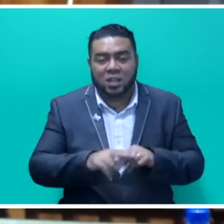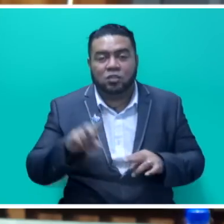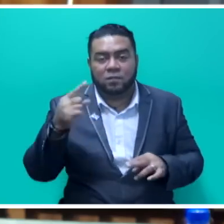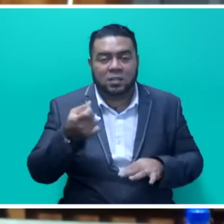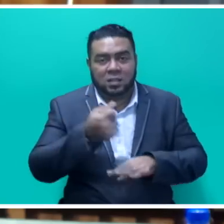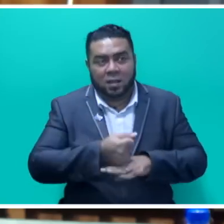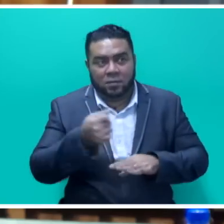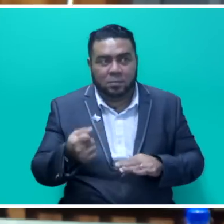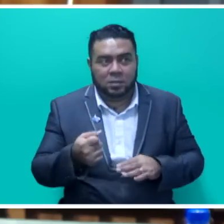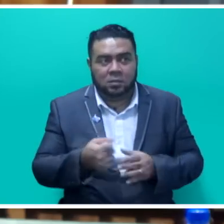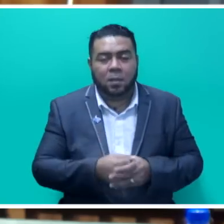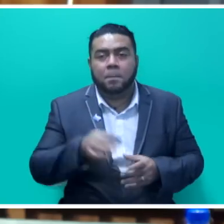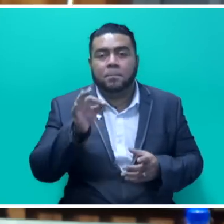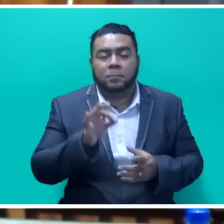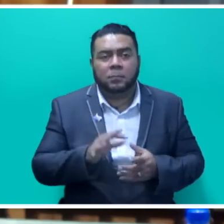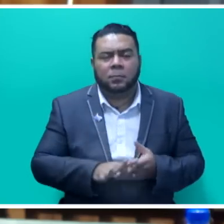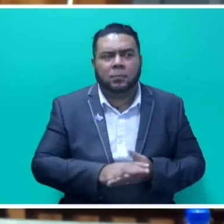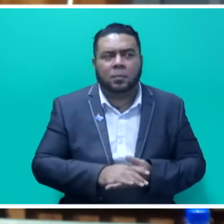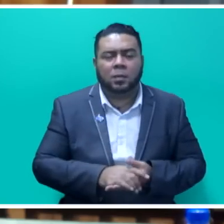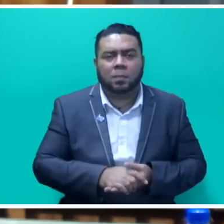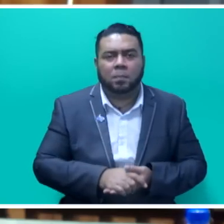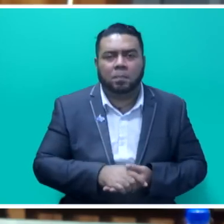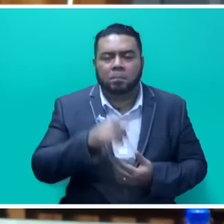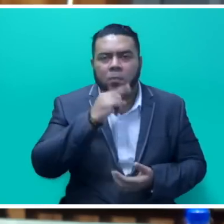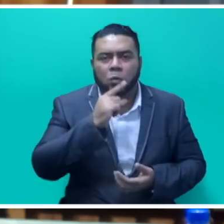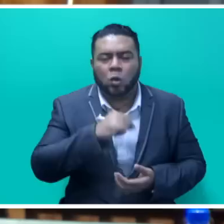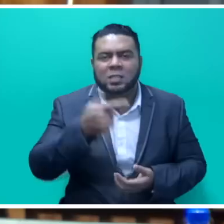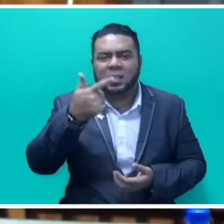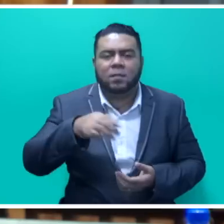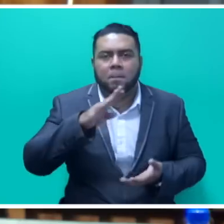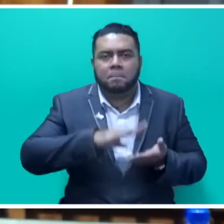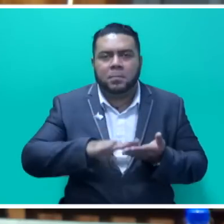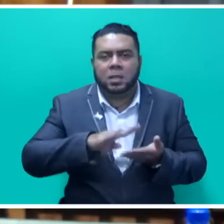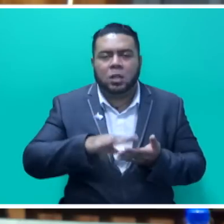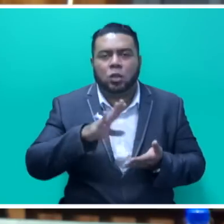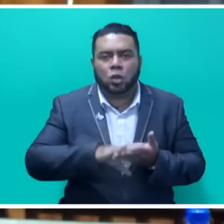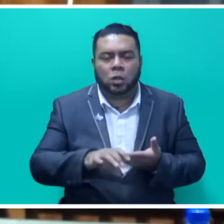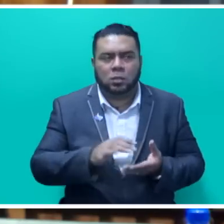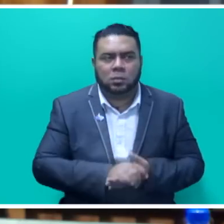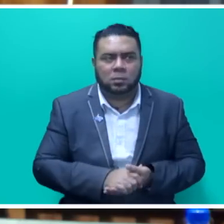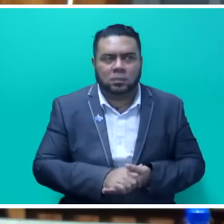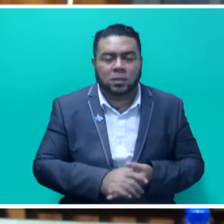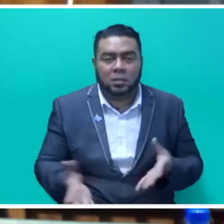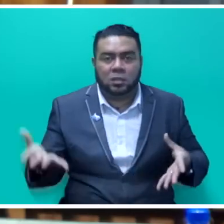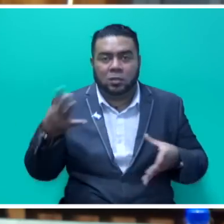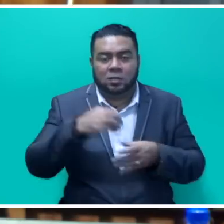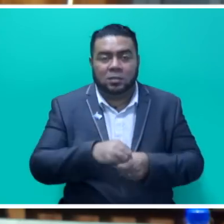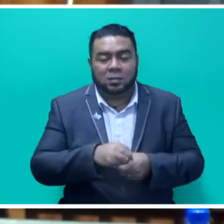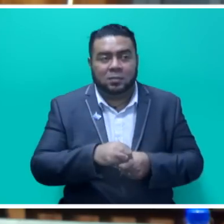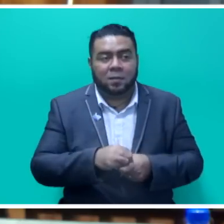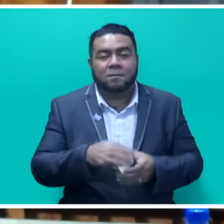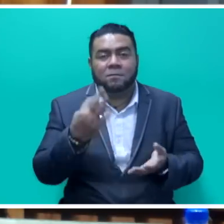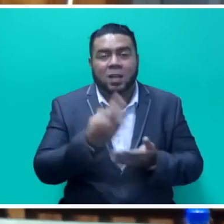government put together borrowed a whopping $7 billion. As the coalition government's finance